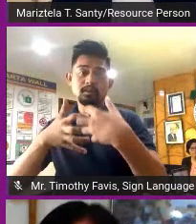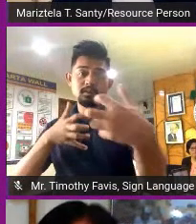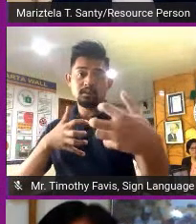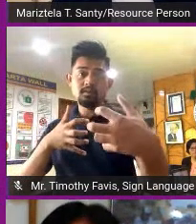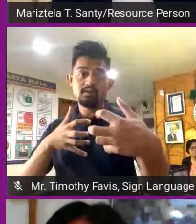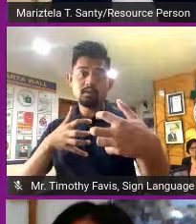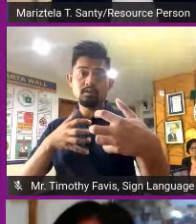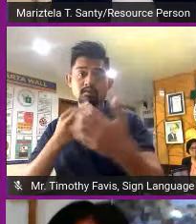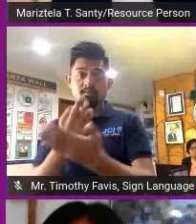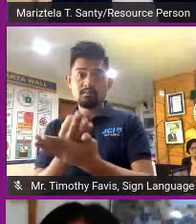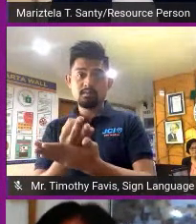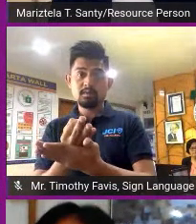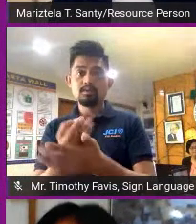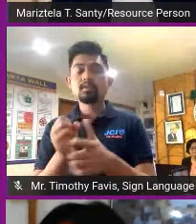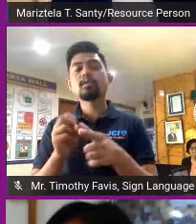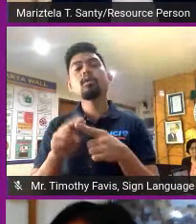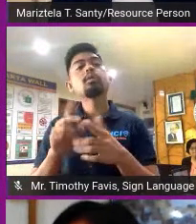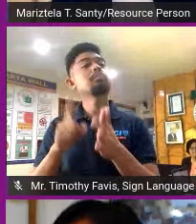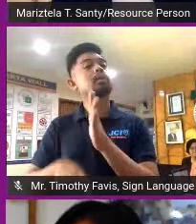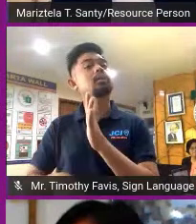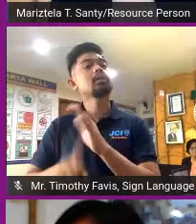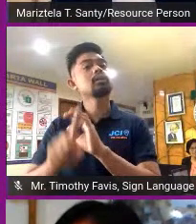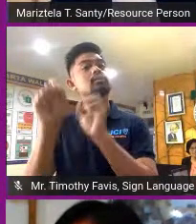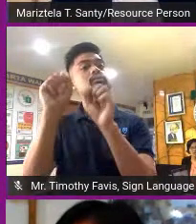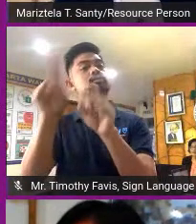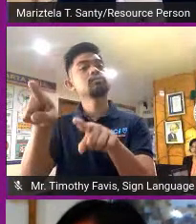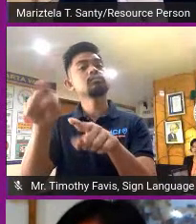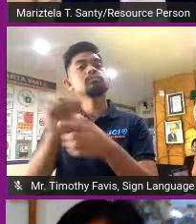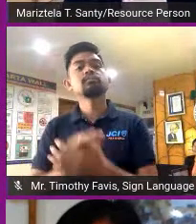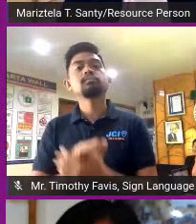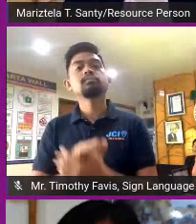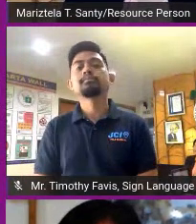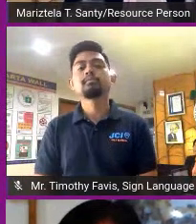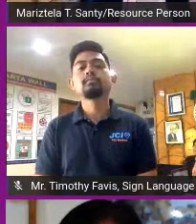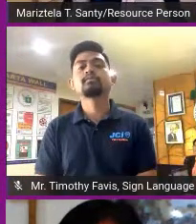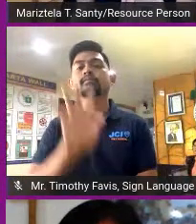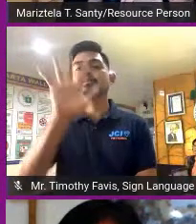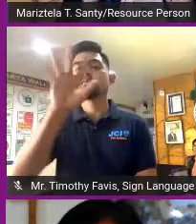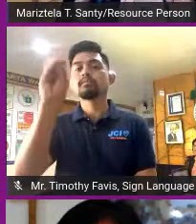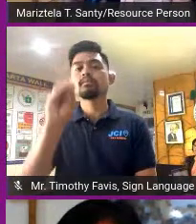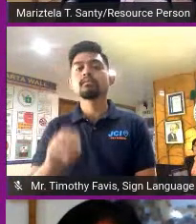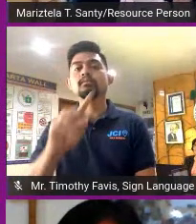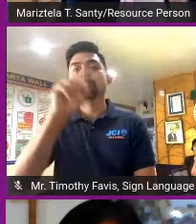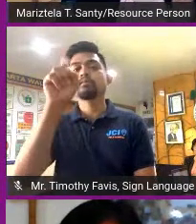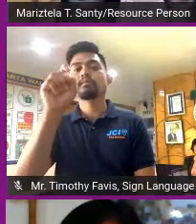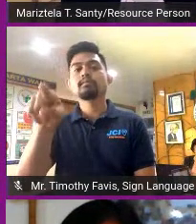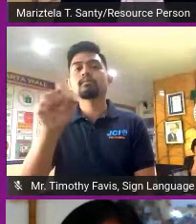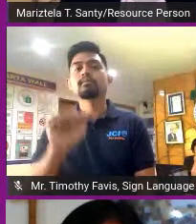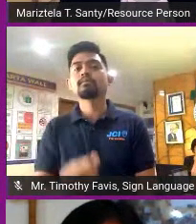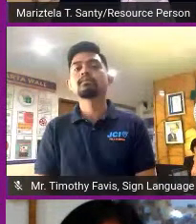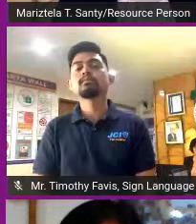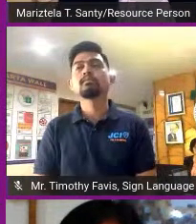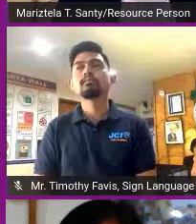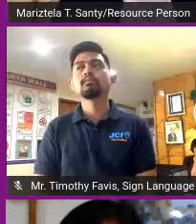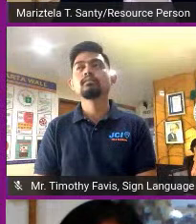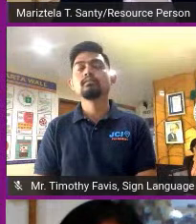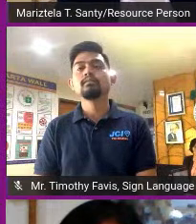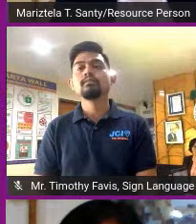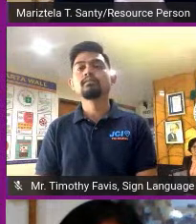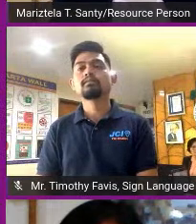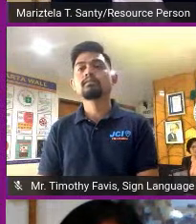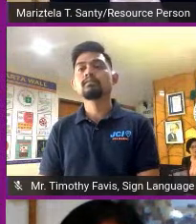or attributed to other PPA? It can, this is a separate on we can